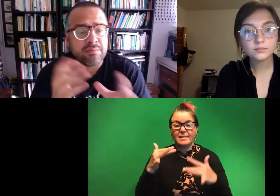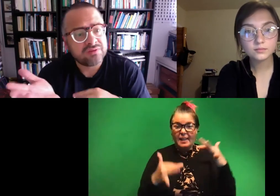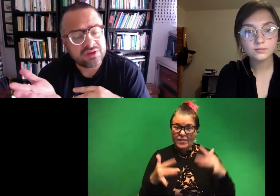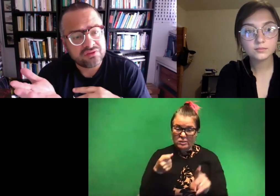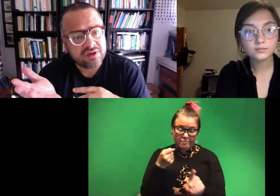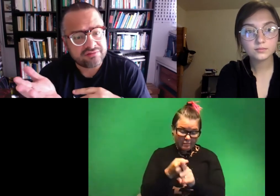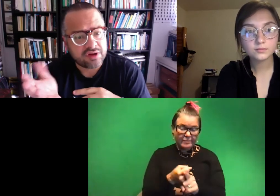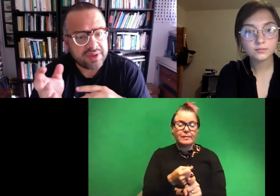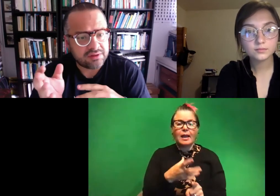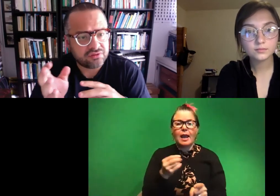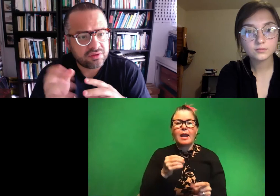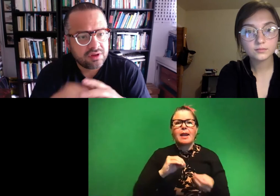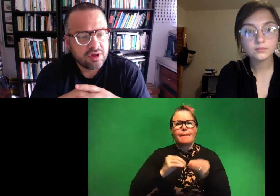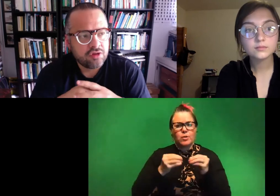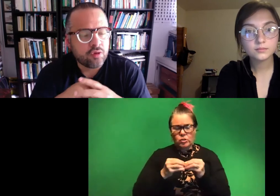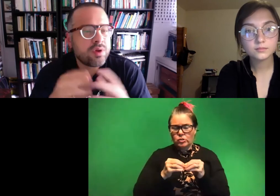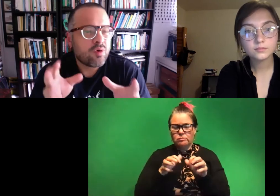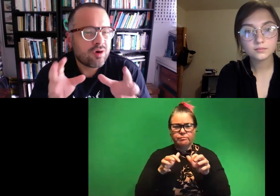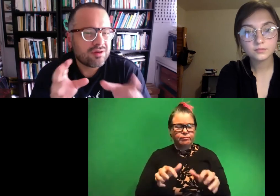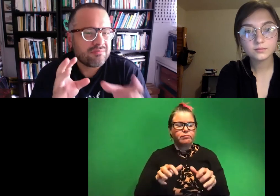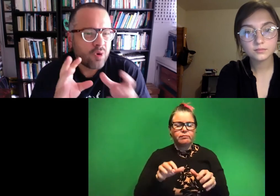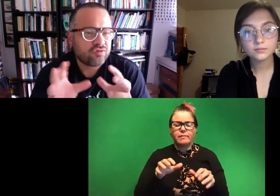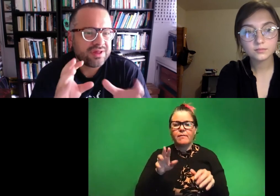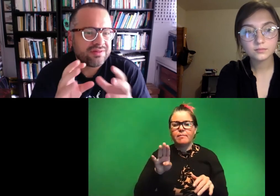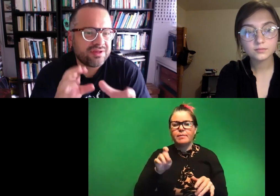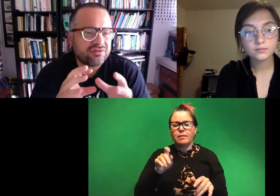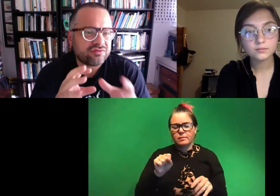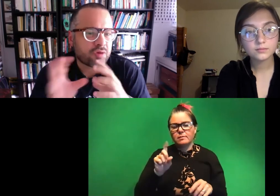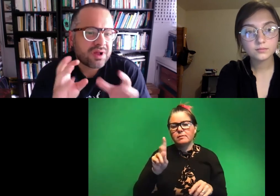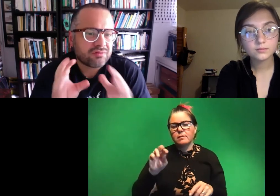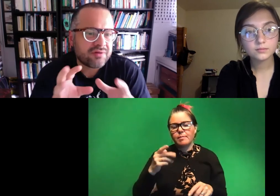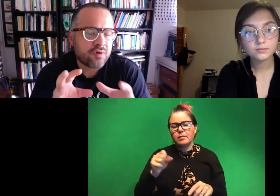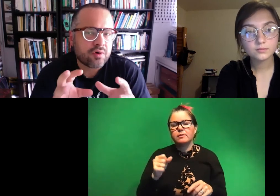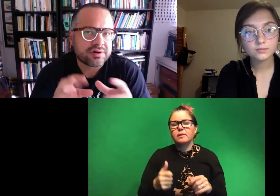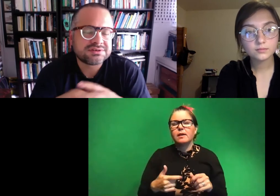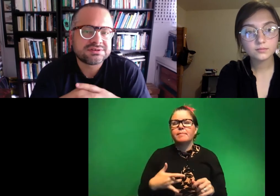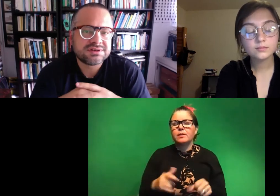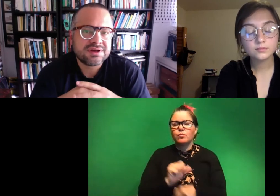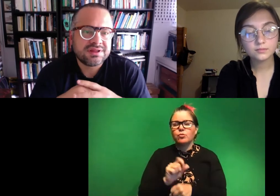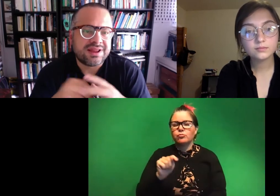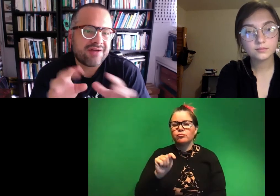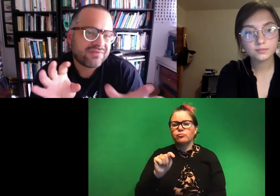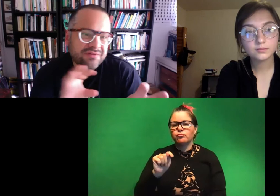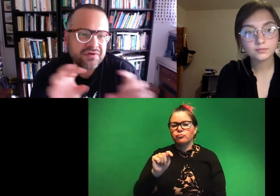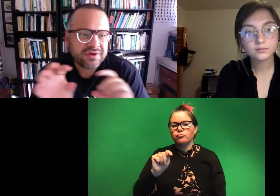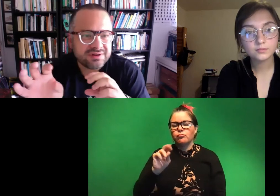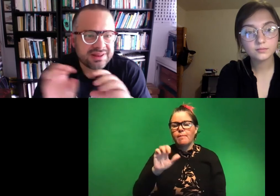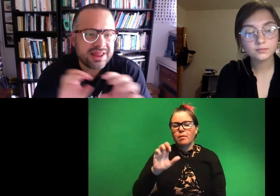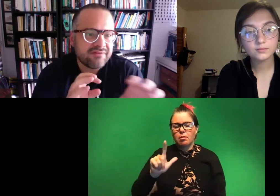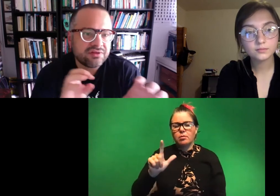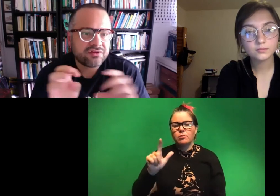the abundance of dung beetles. So we work mostly in this tropical rainforest that have